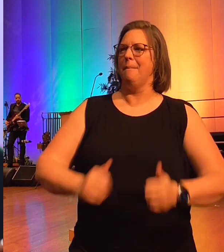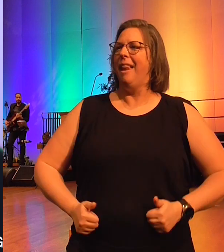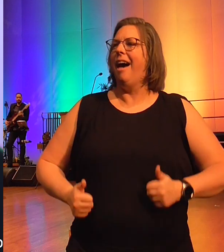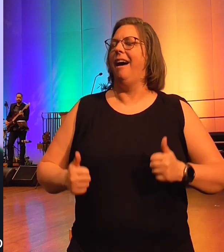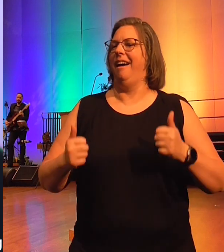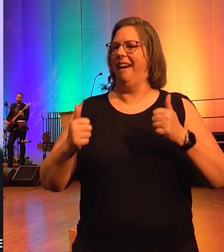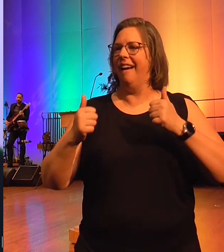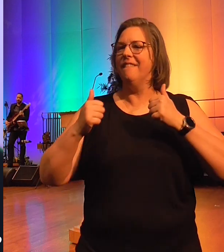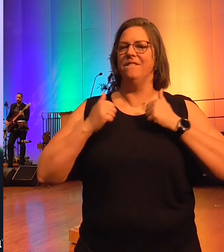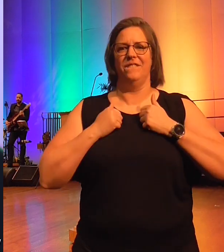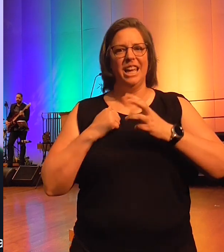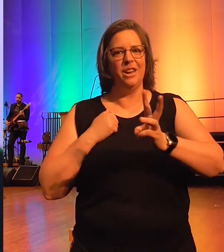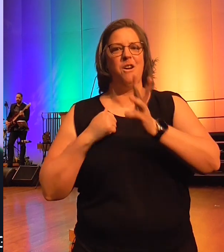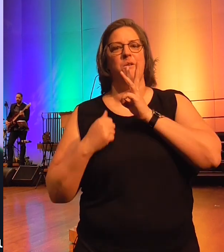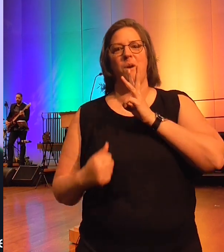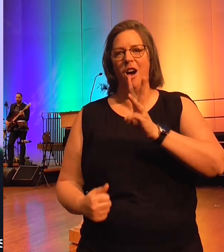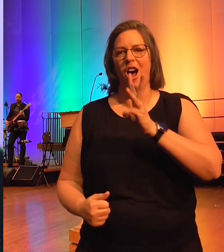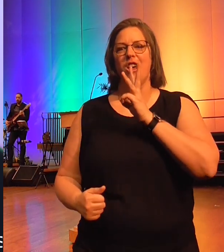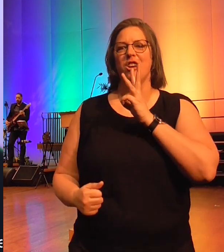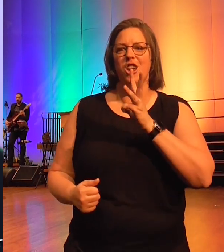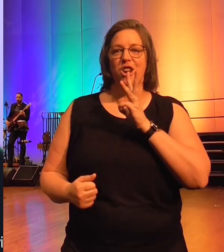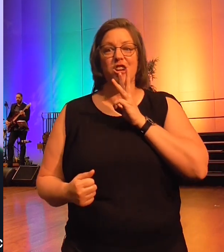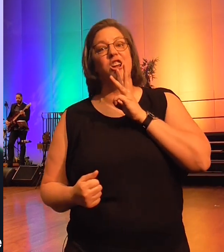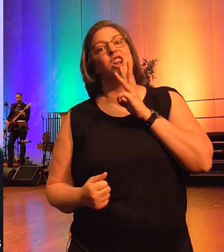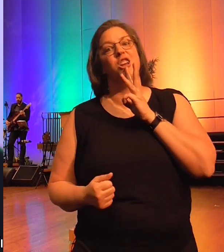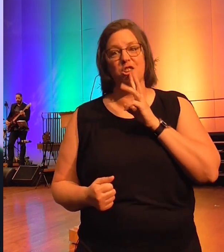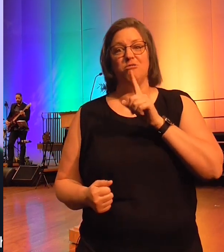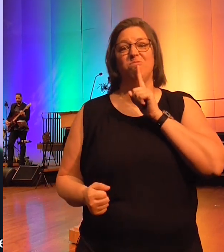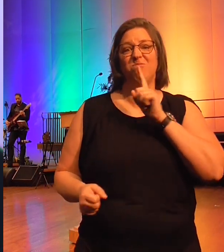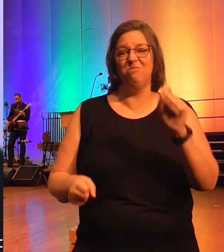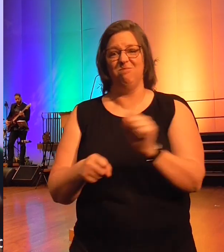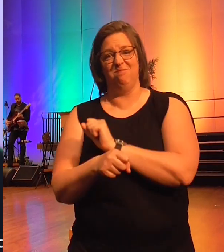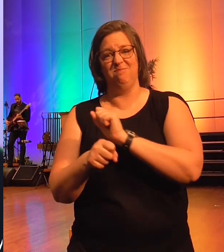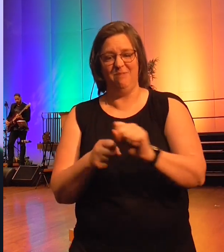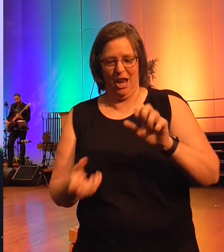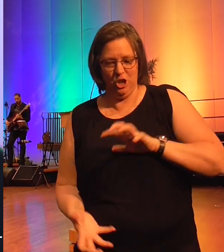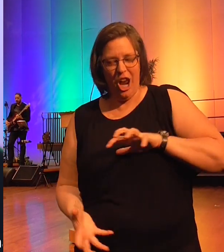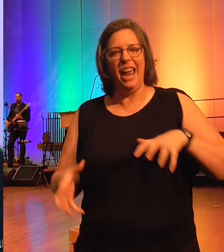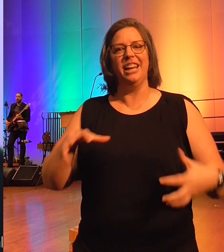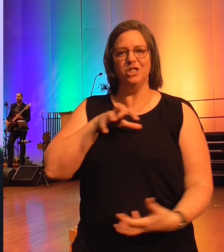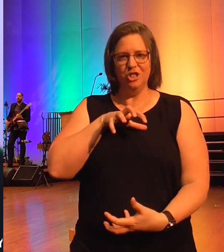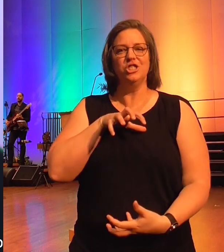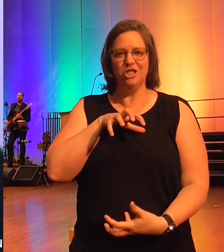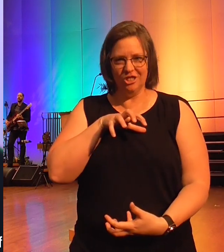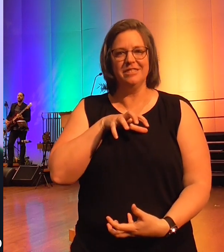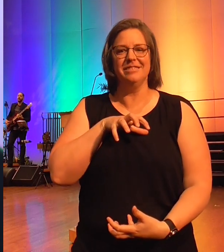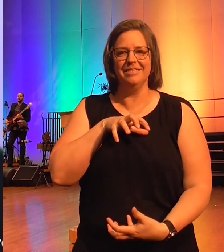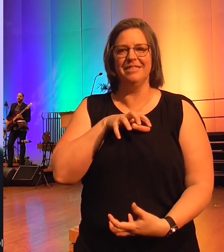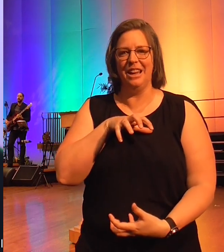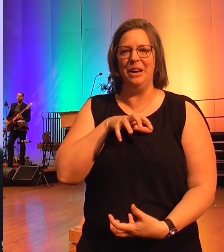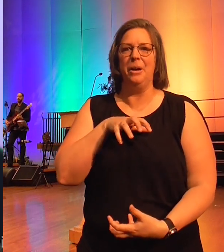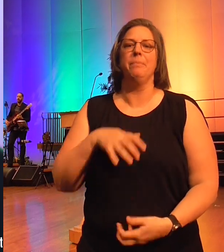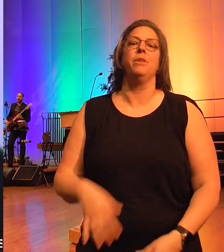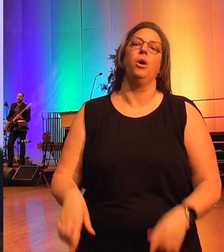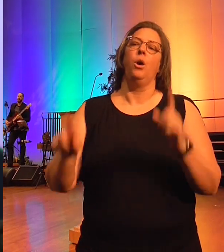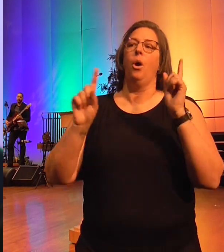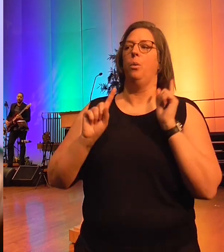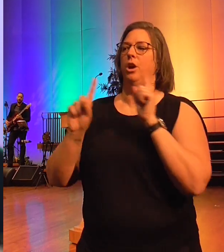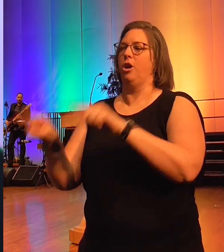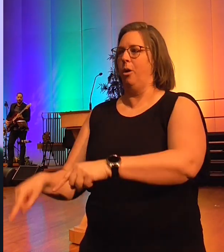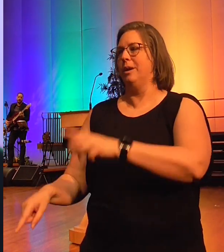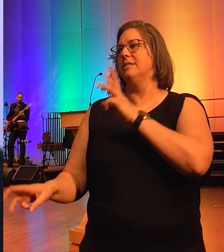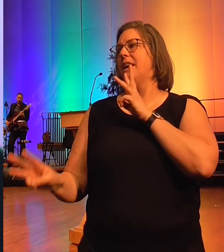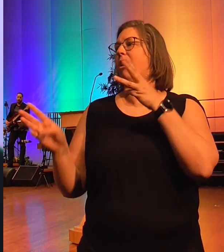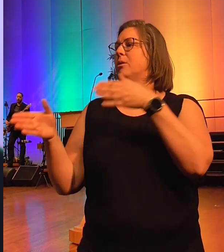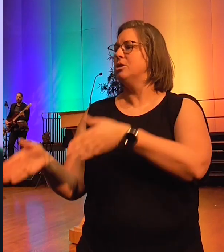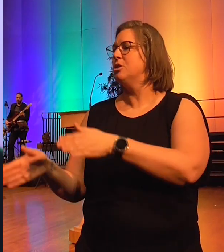alive. Living water that brings the dead to life. Oh, oh, oh, we're